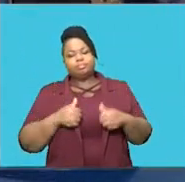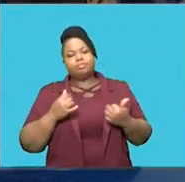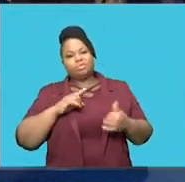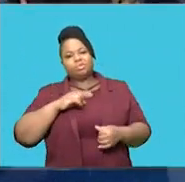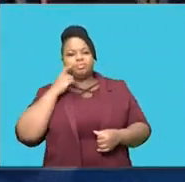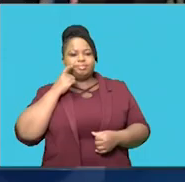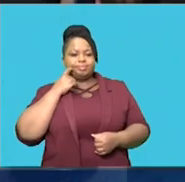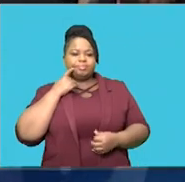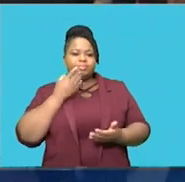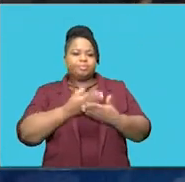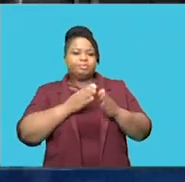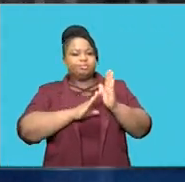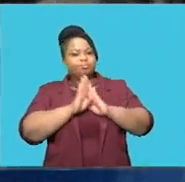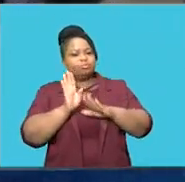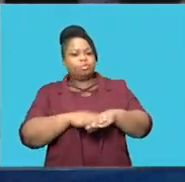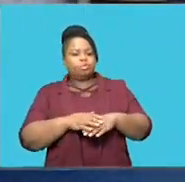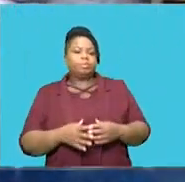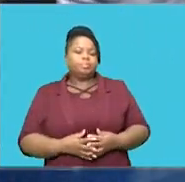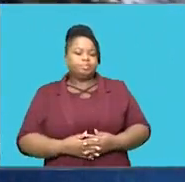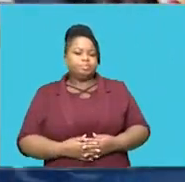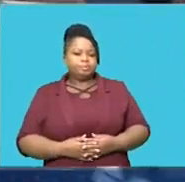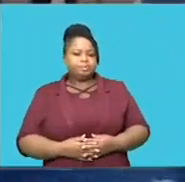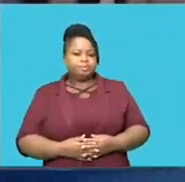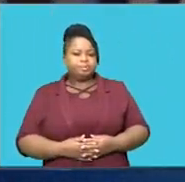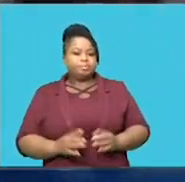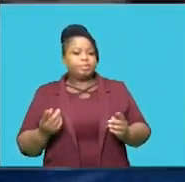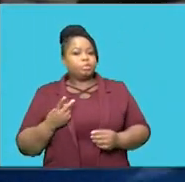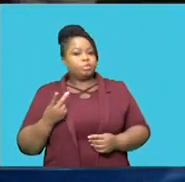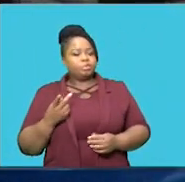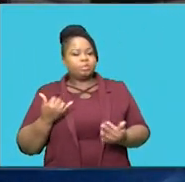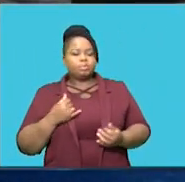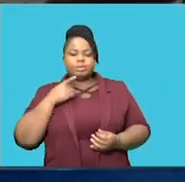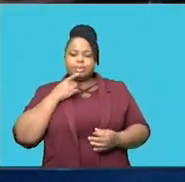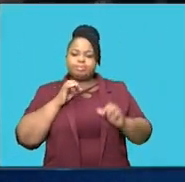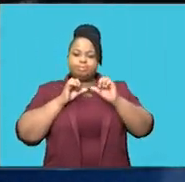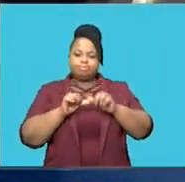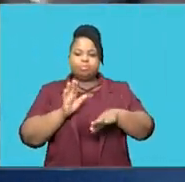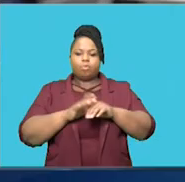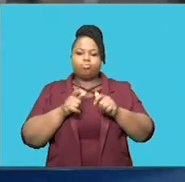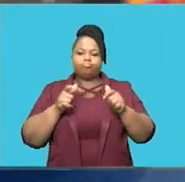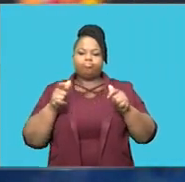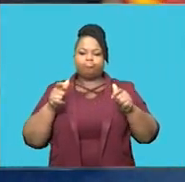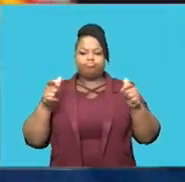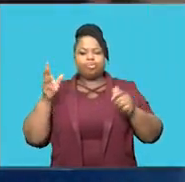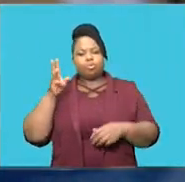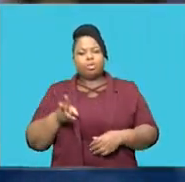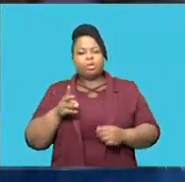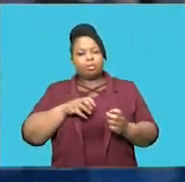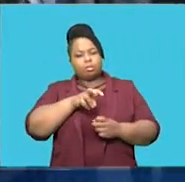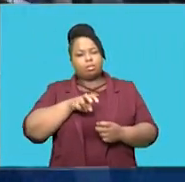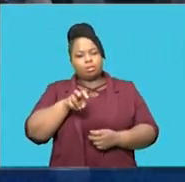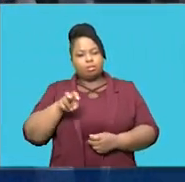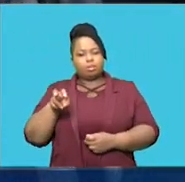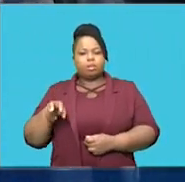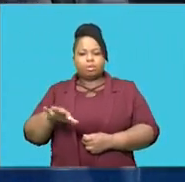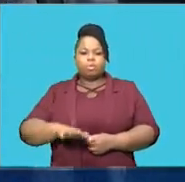inzame zalo zibe neziphumo ezincomekayo. Kwaye esithi liza kuqhubeka likhula ukufikelela ndawo zonke